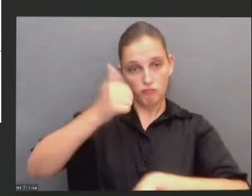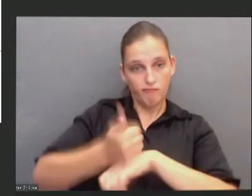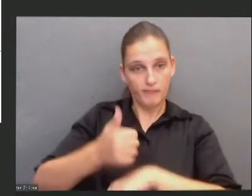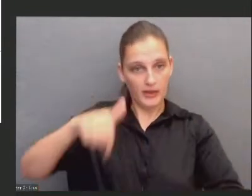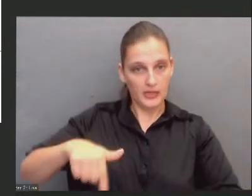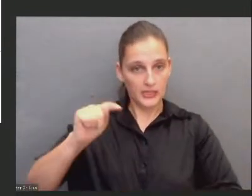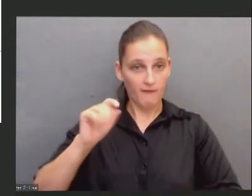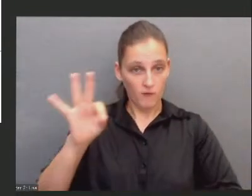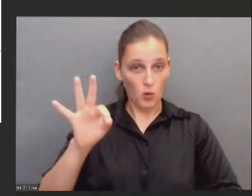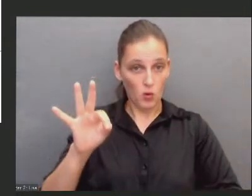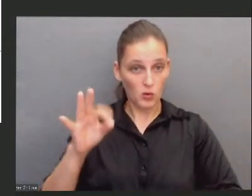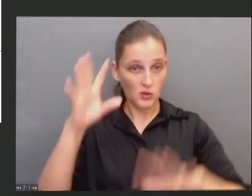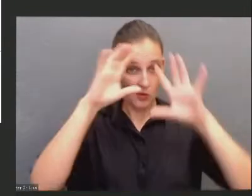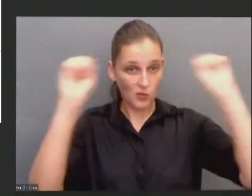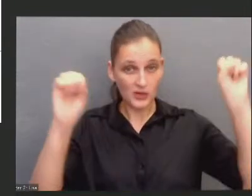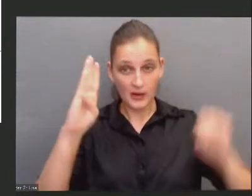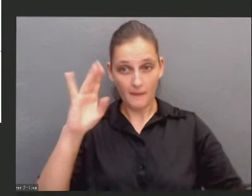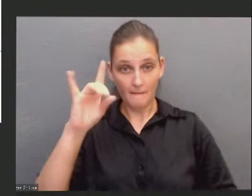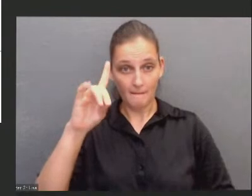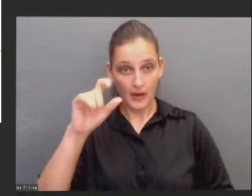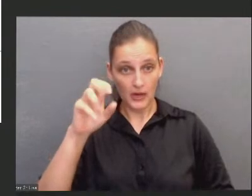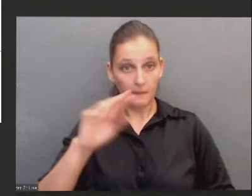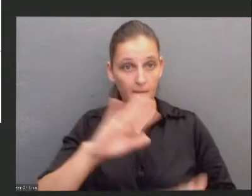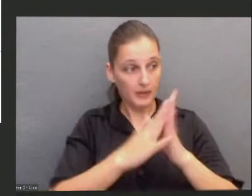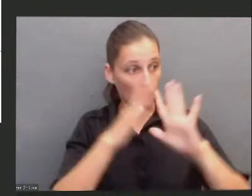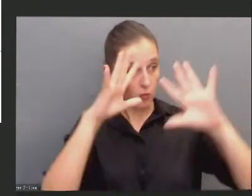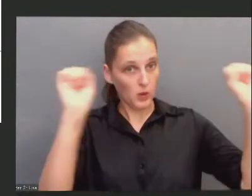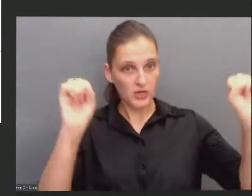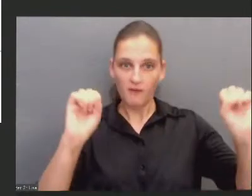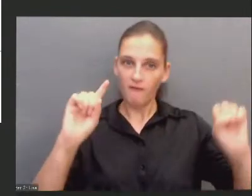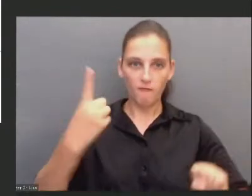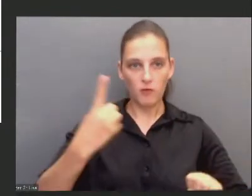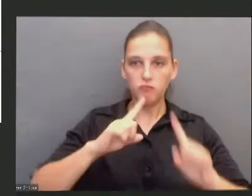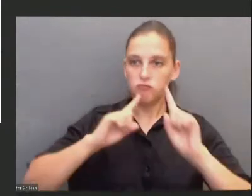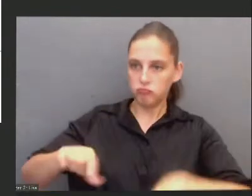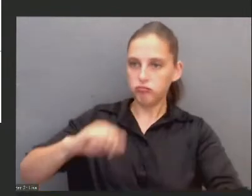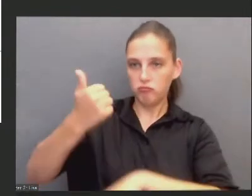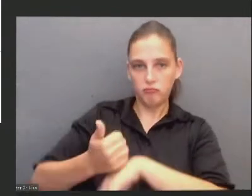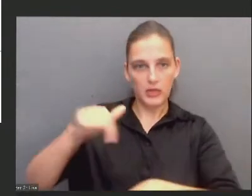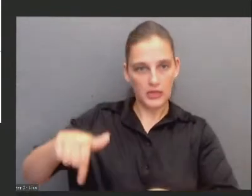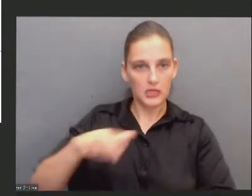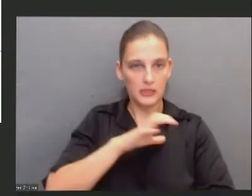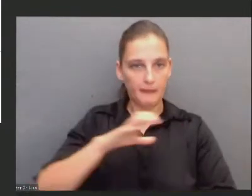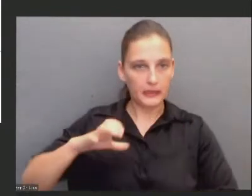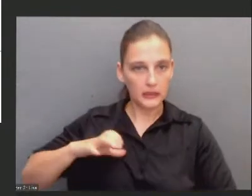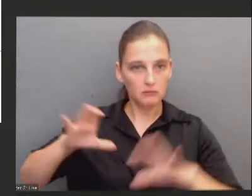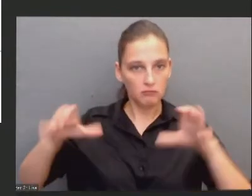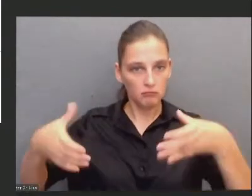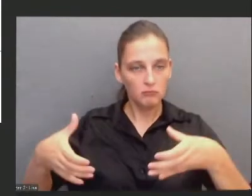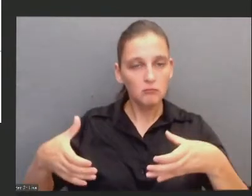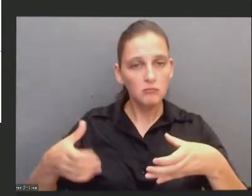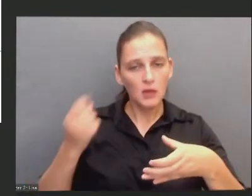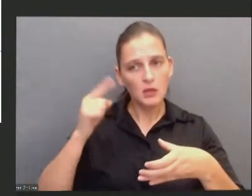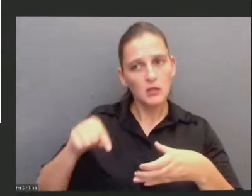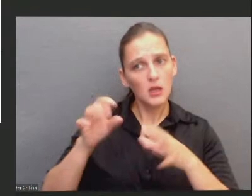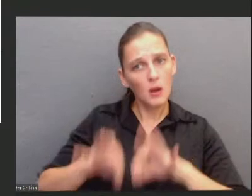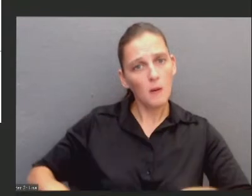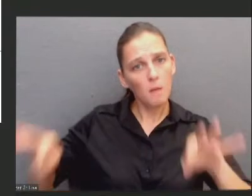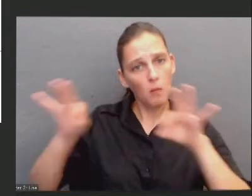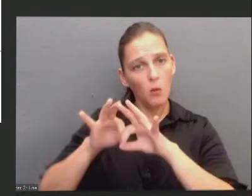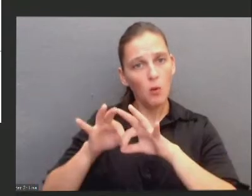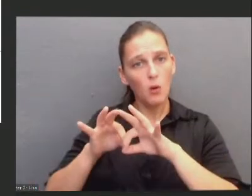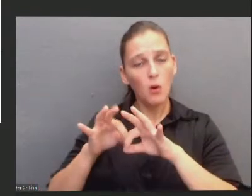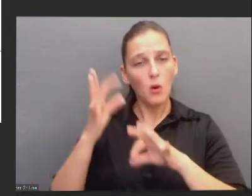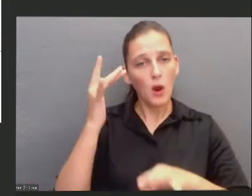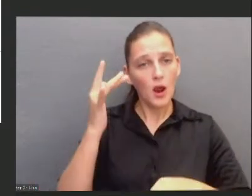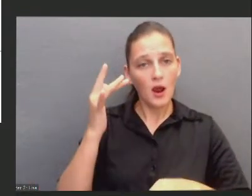President Biden did after taking office. And we think it's important because these issues cut across so many different